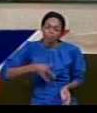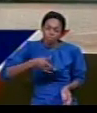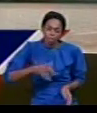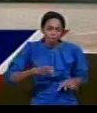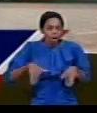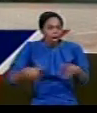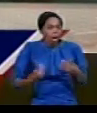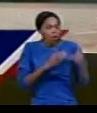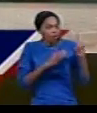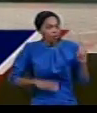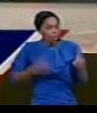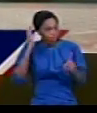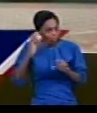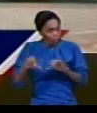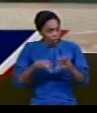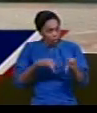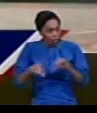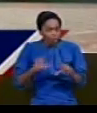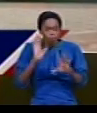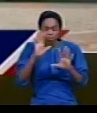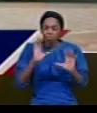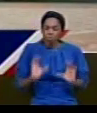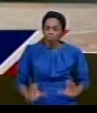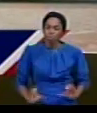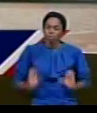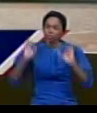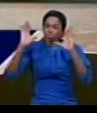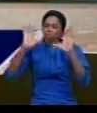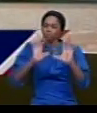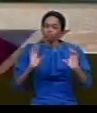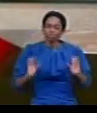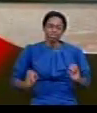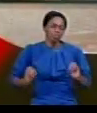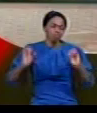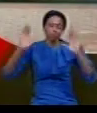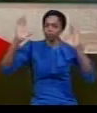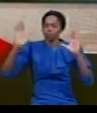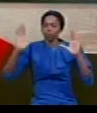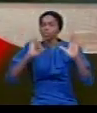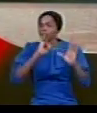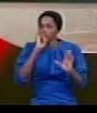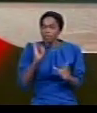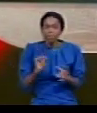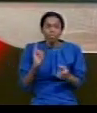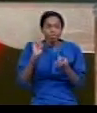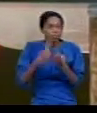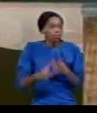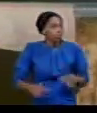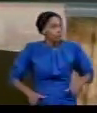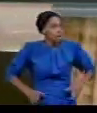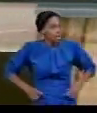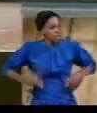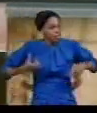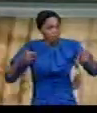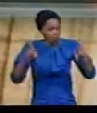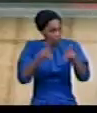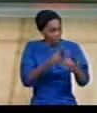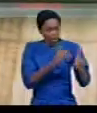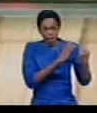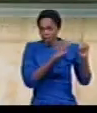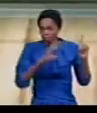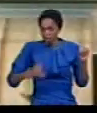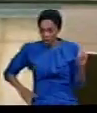act, that your consecration, your devotion now is to live the life that Christ